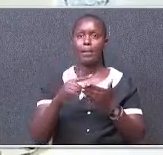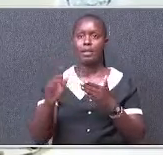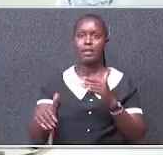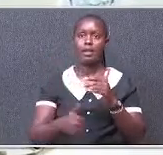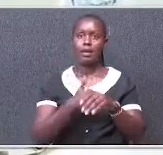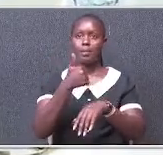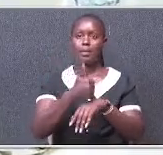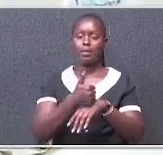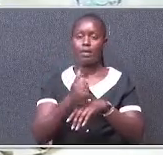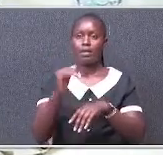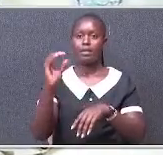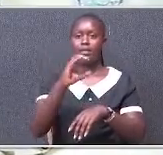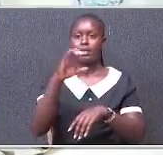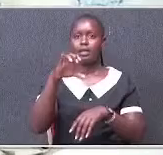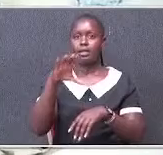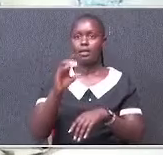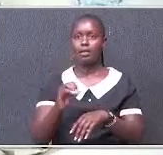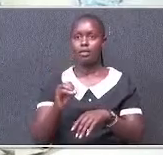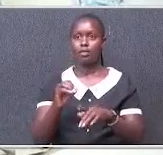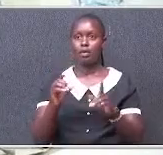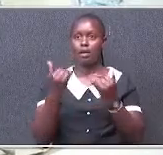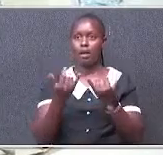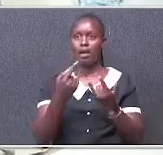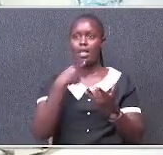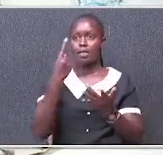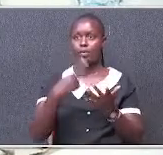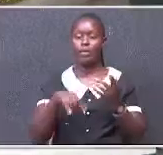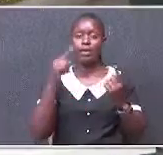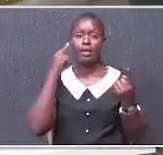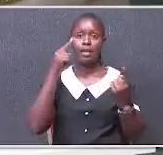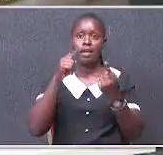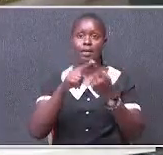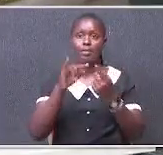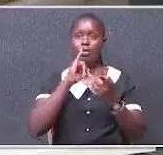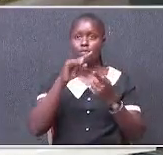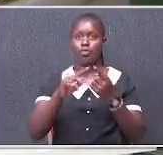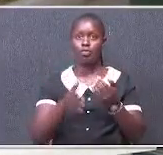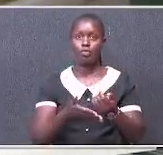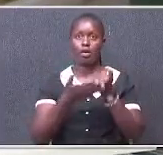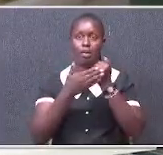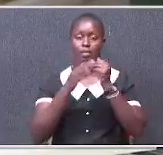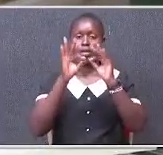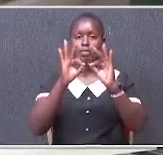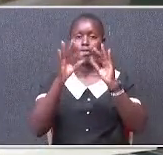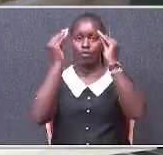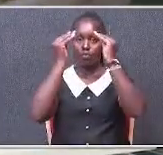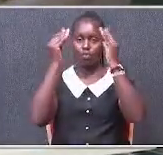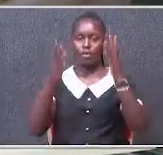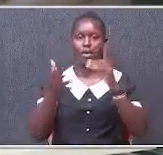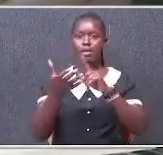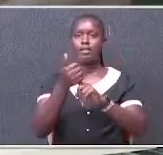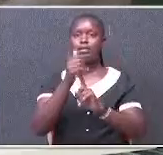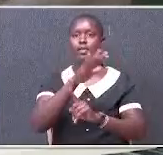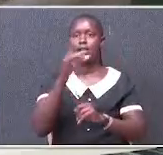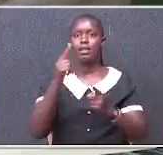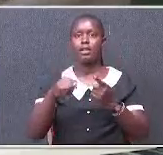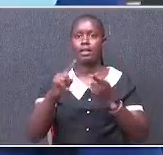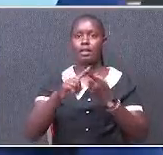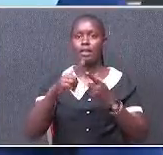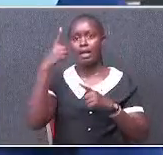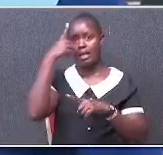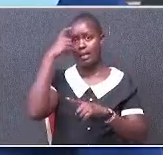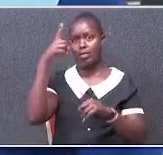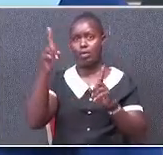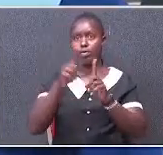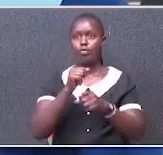executive officer of 1 to credit, Andres Canep, says their goal is to help smart students achieve their dreams. 1 to credit's goal is